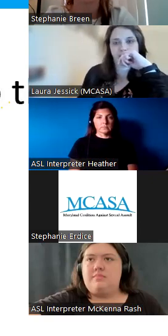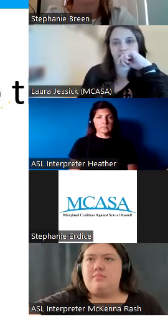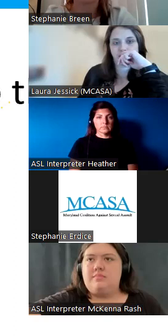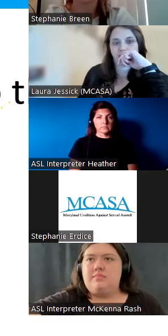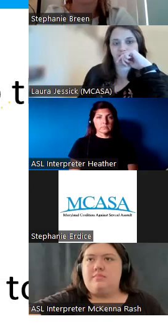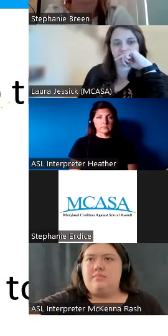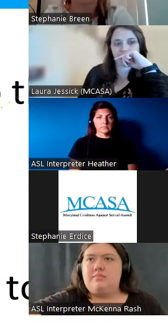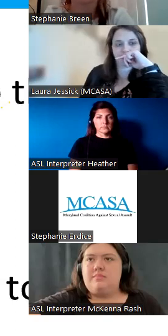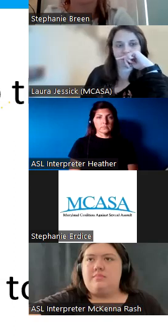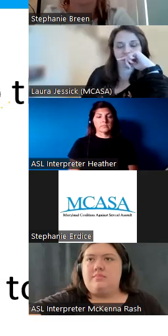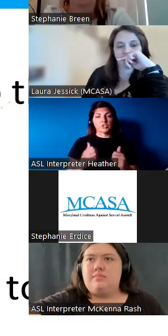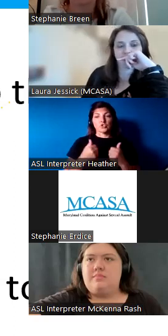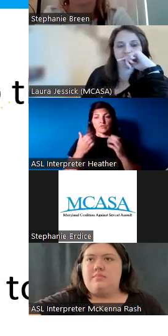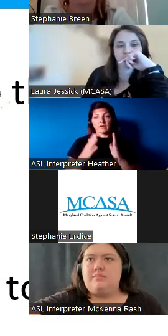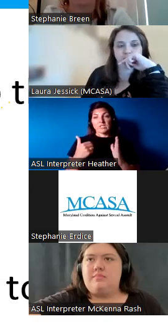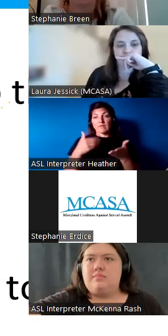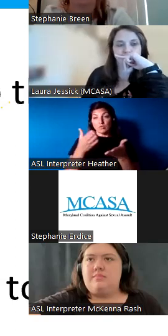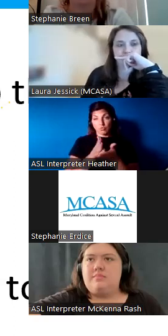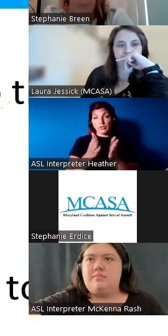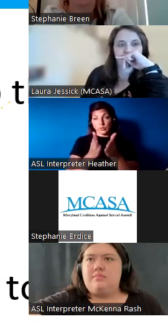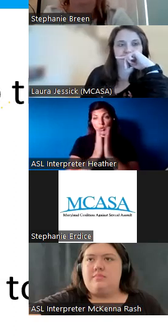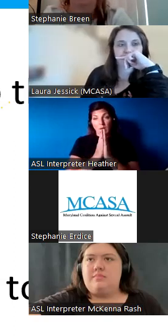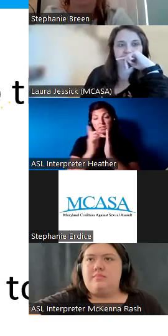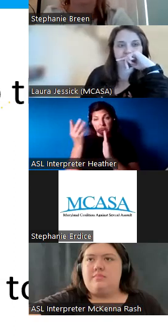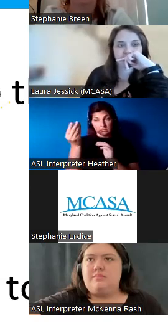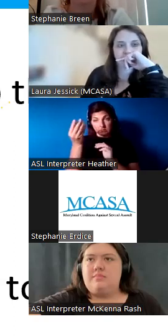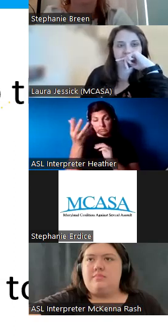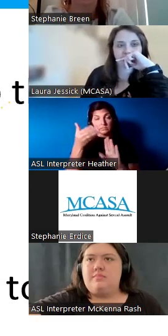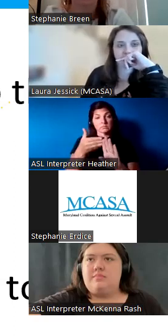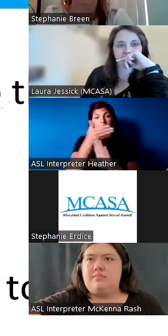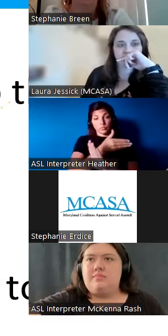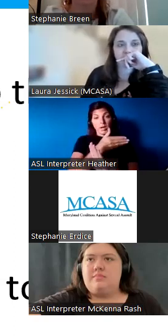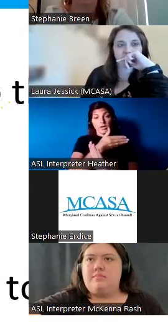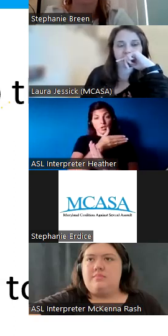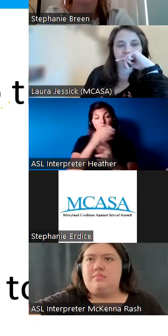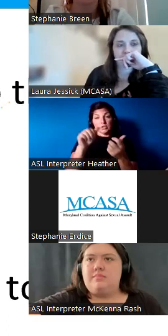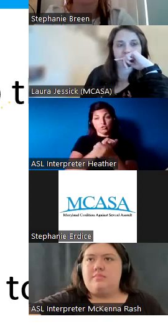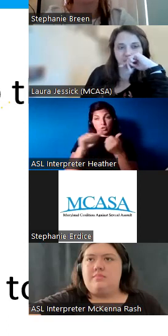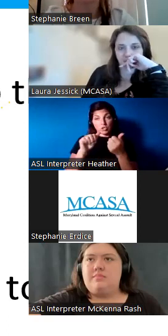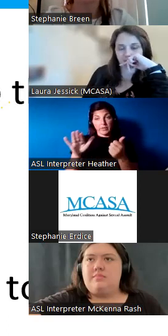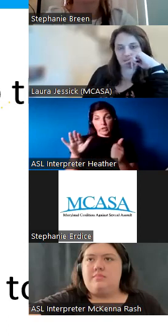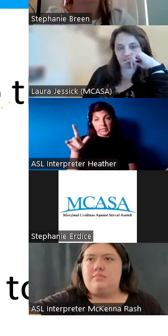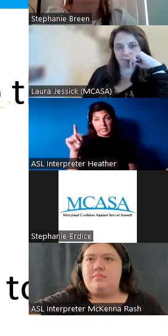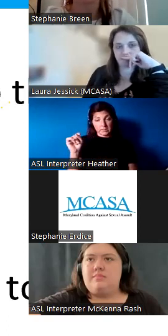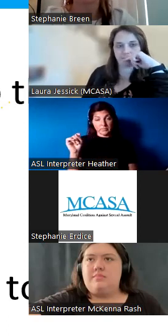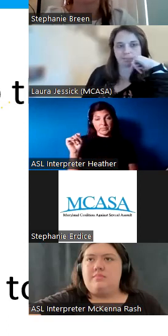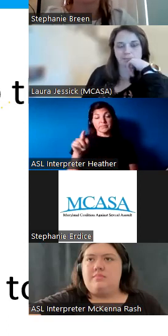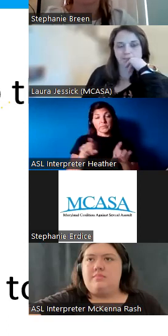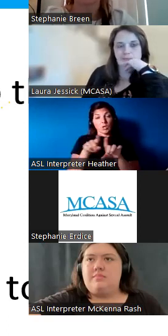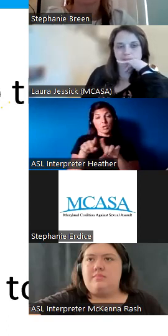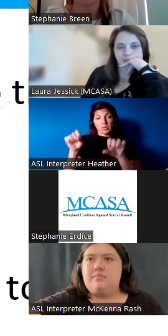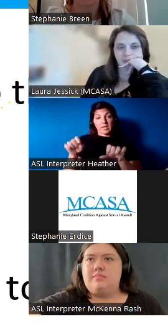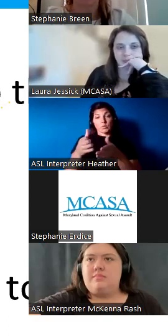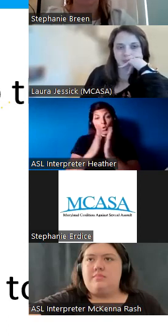So survivors have the right to request that they be notified prior to the destruction of their kit. And they can also request